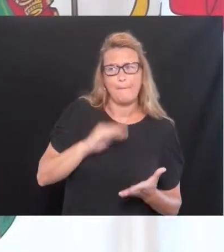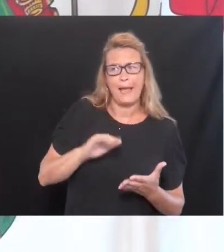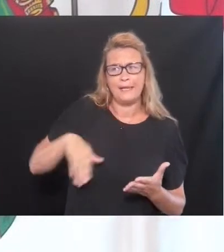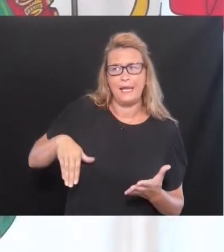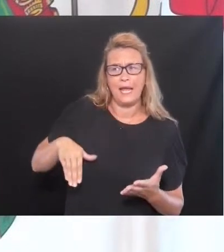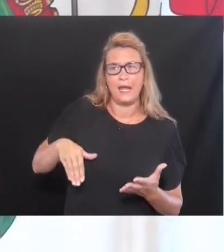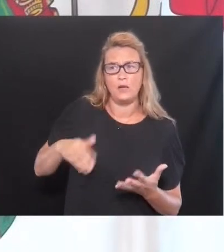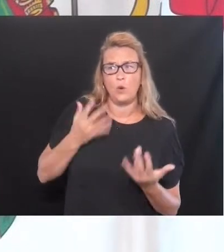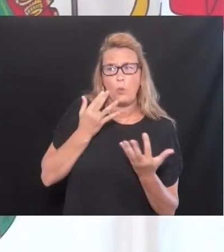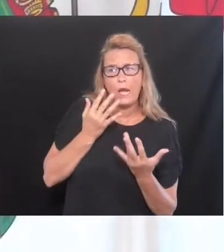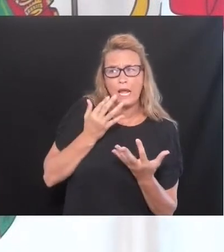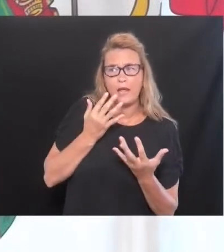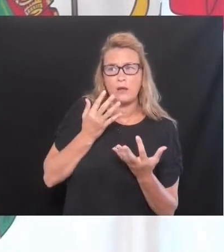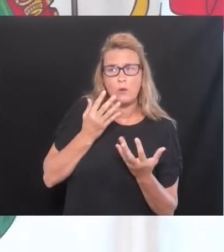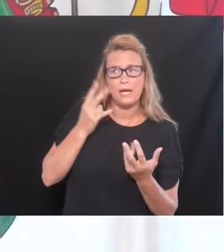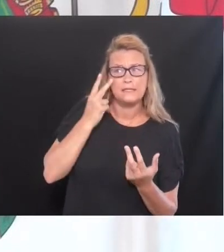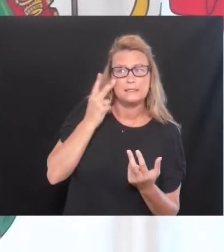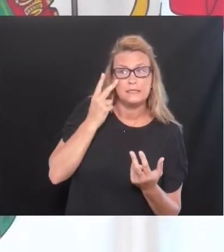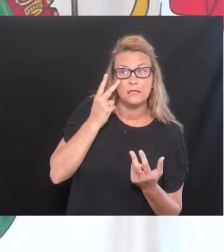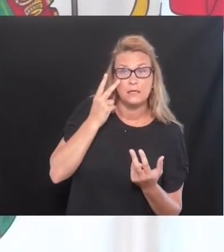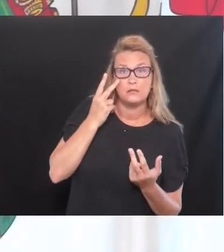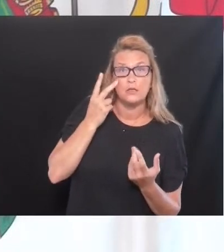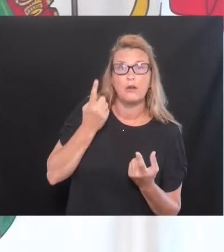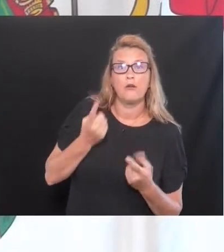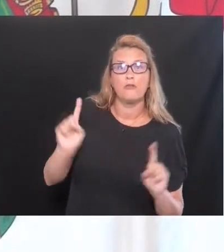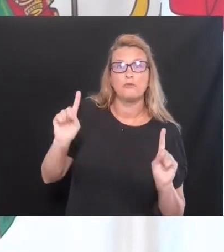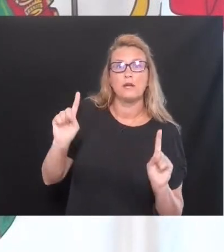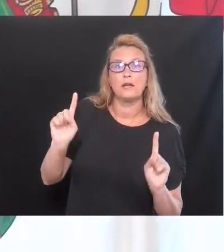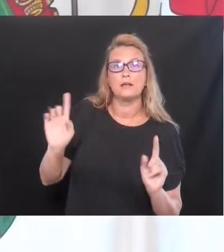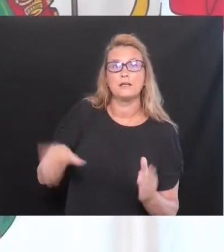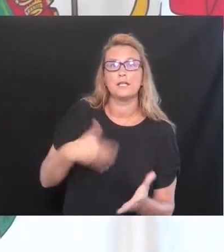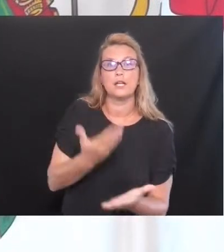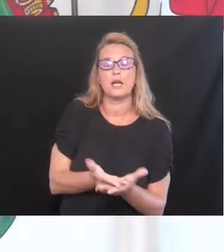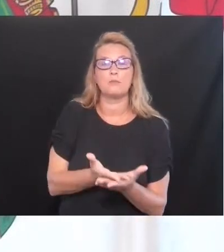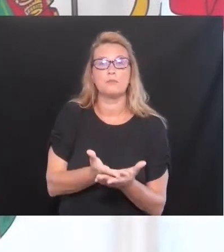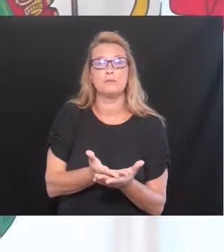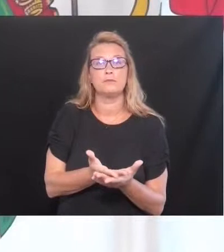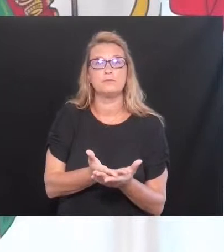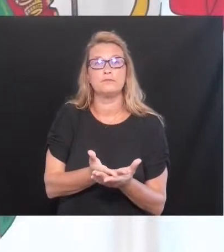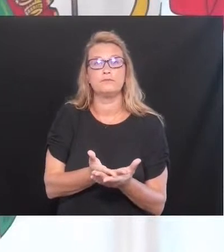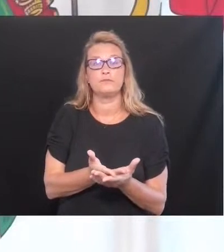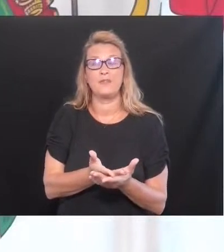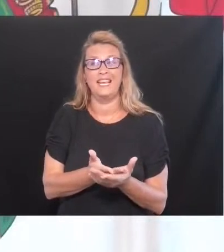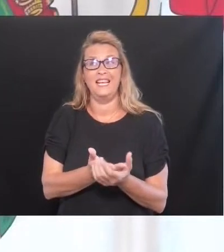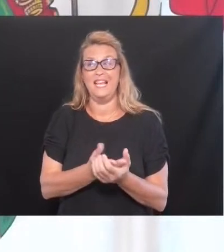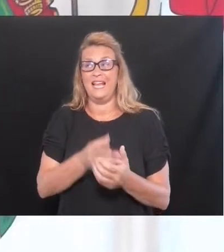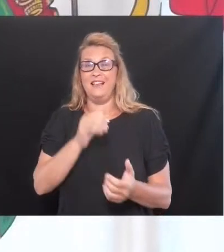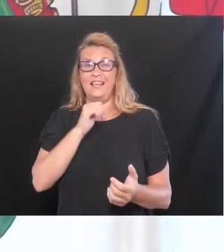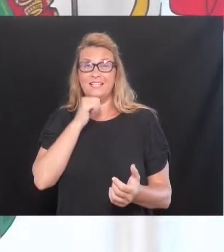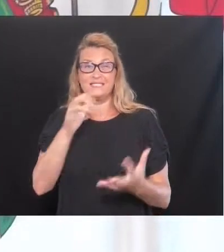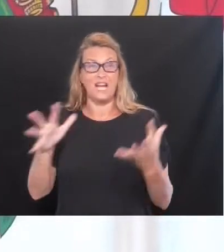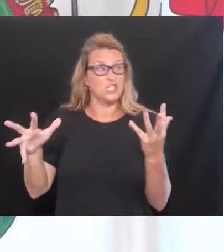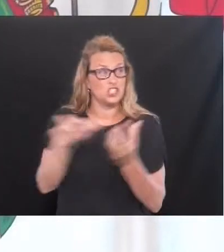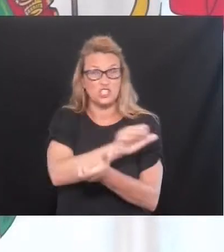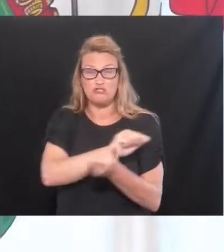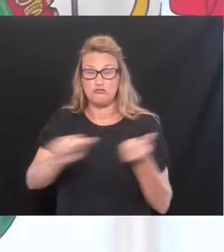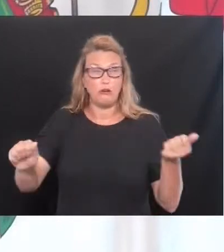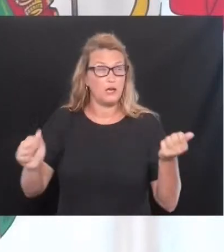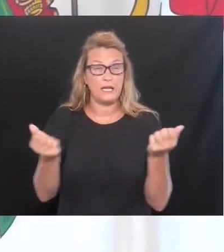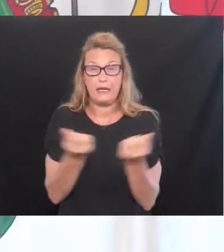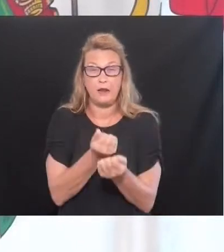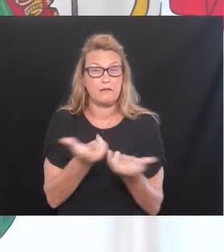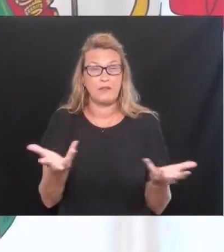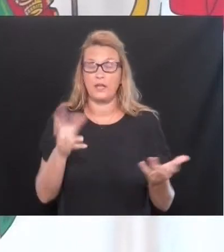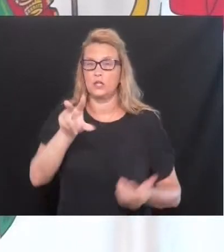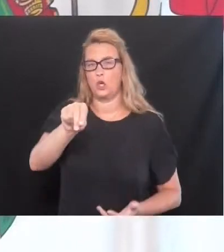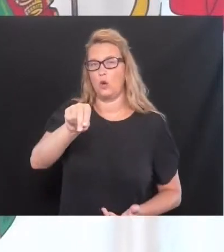better get ready. Well, it's here. It's not eating us alive right yet, but with the